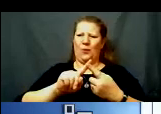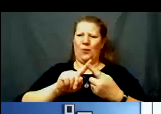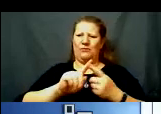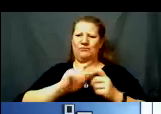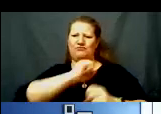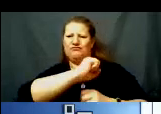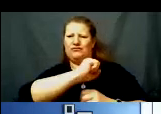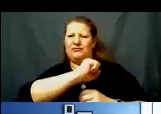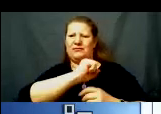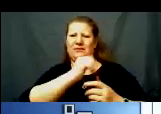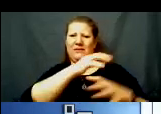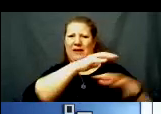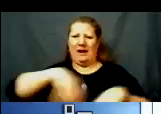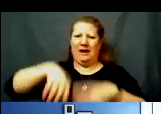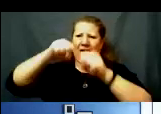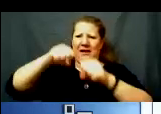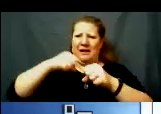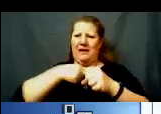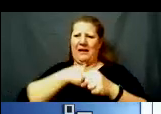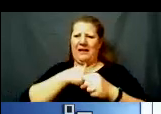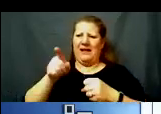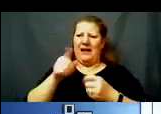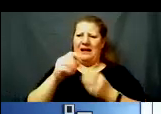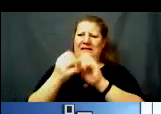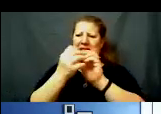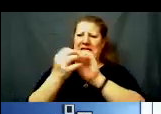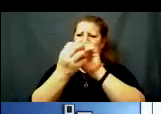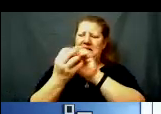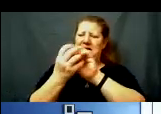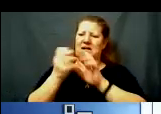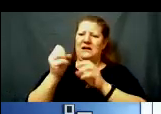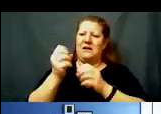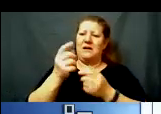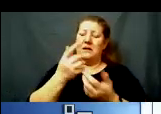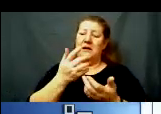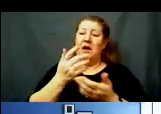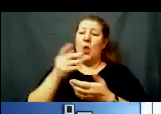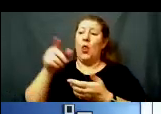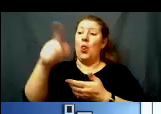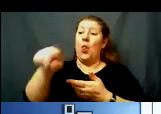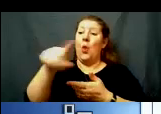so for those indigenous folks, many of whom were left alive